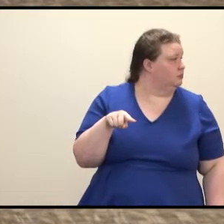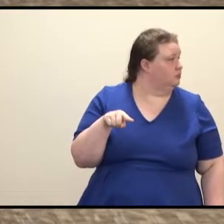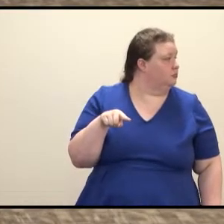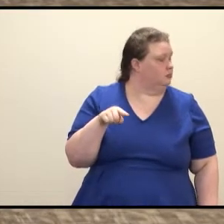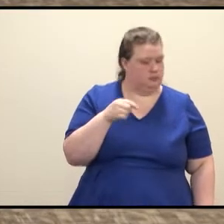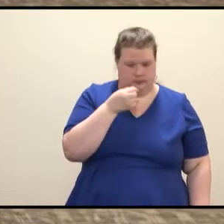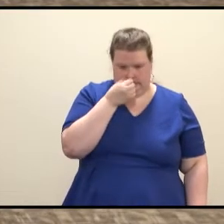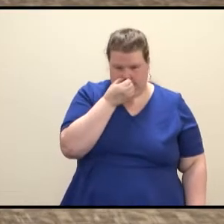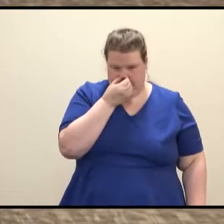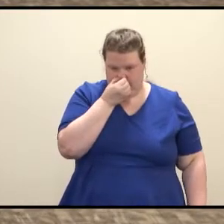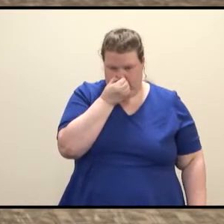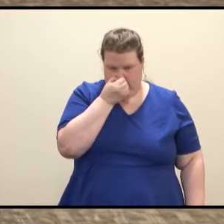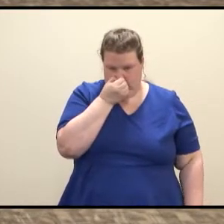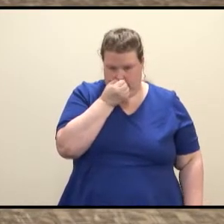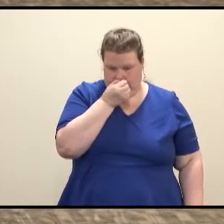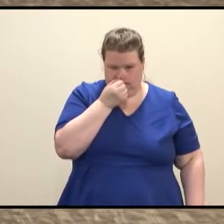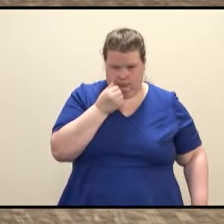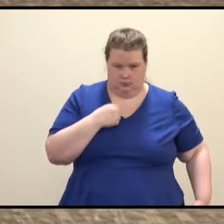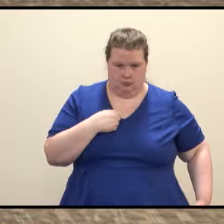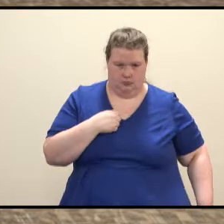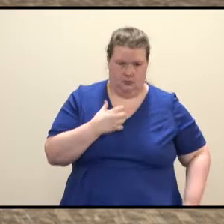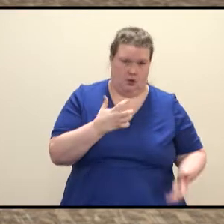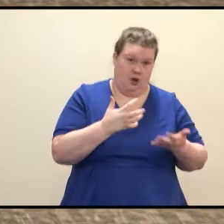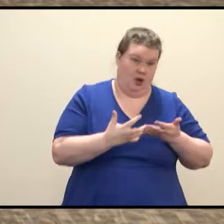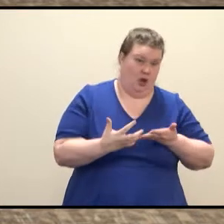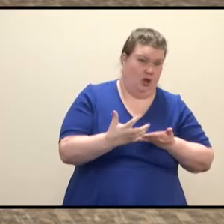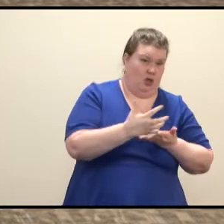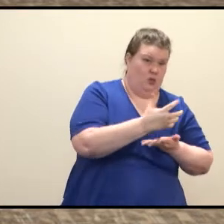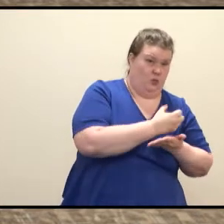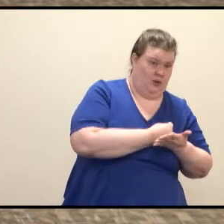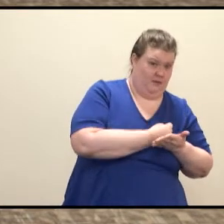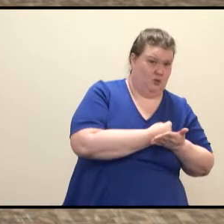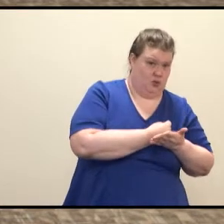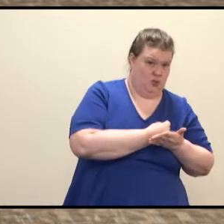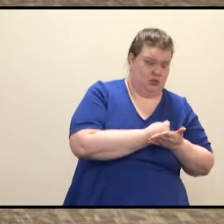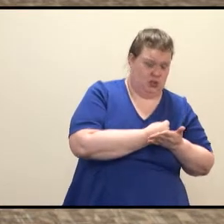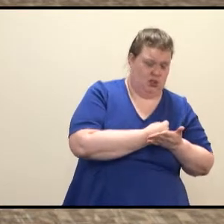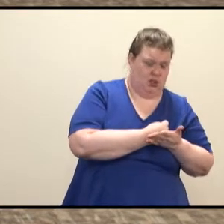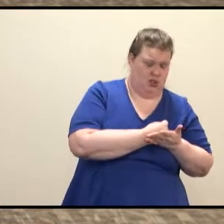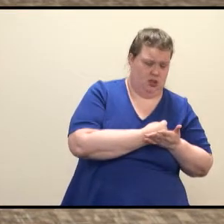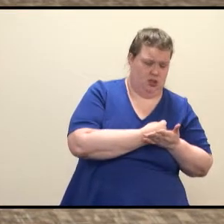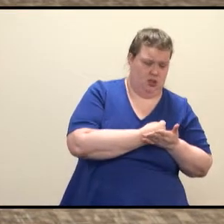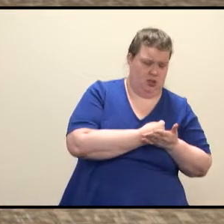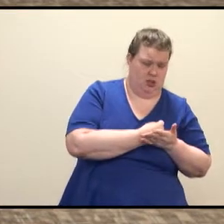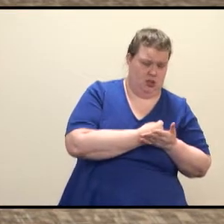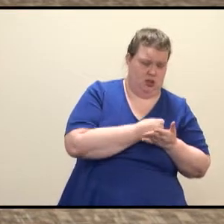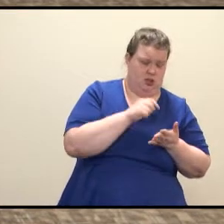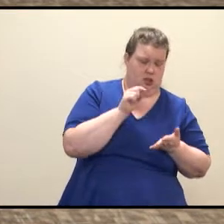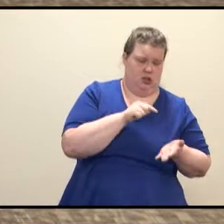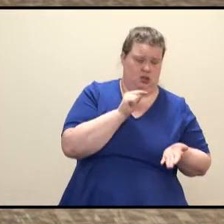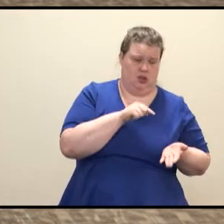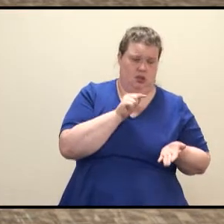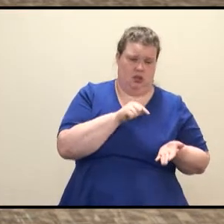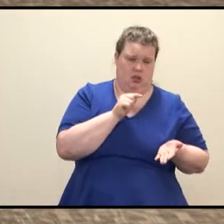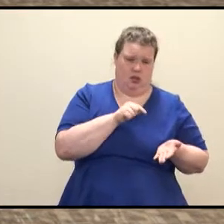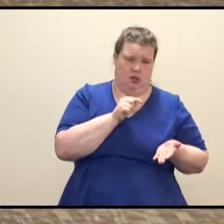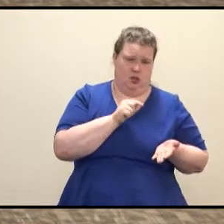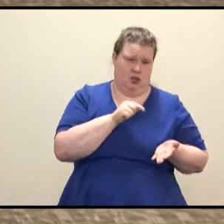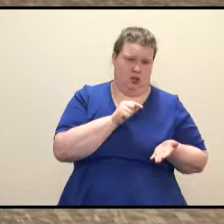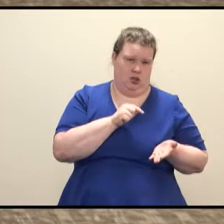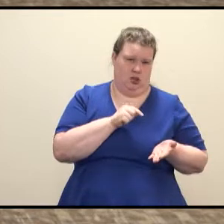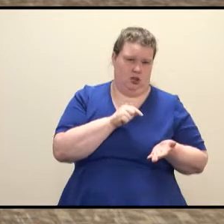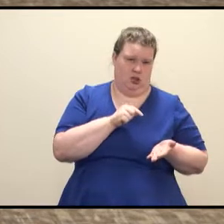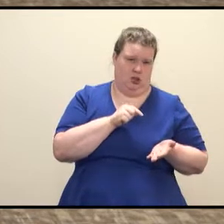It seems to me on the revenue side that a big driver obviously is attendance.